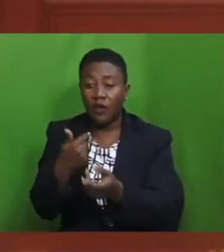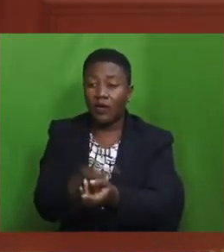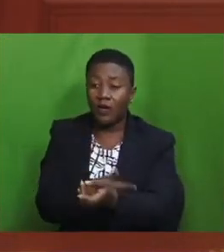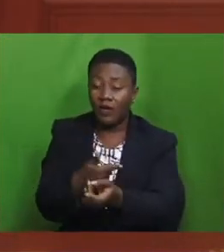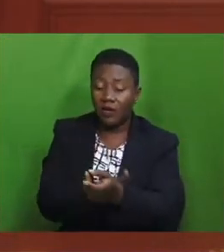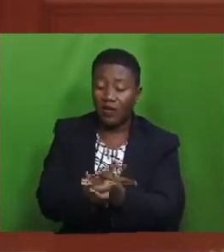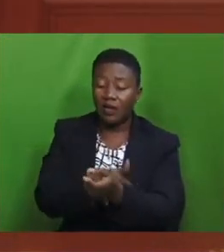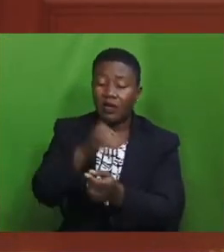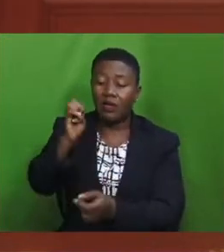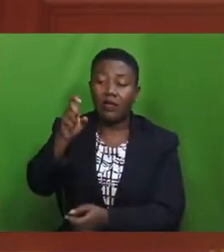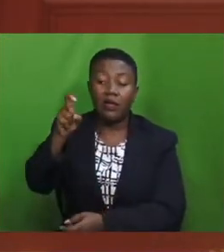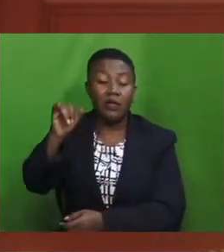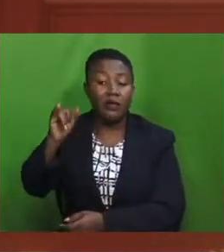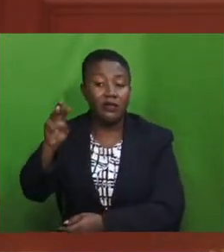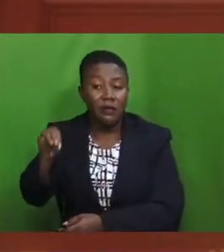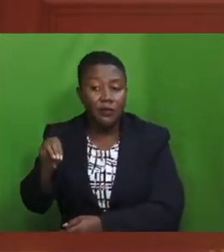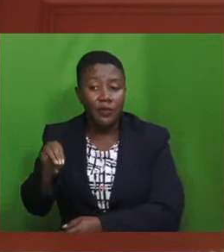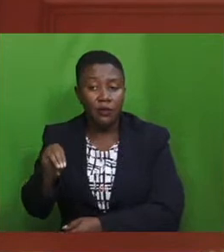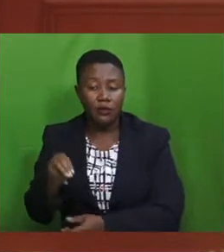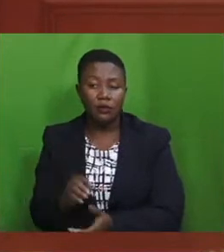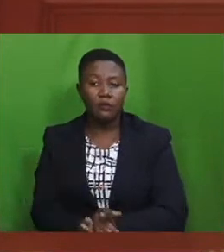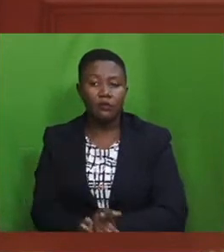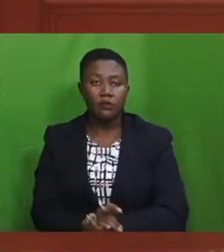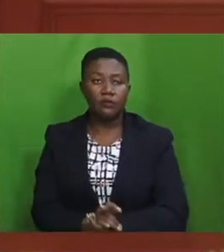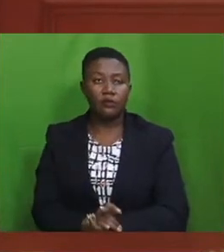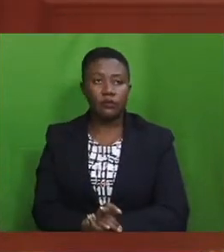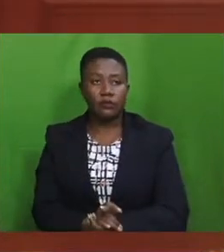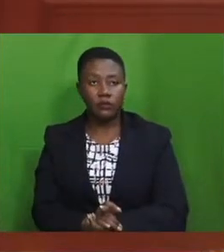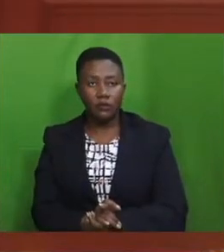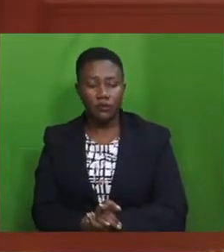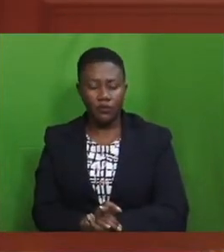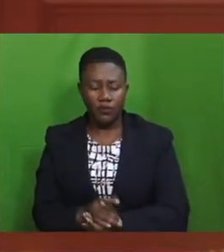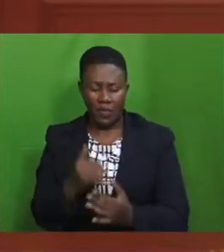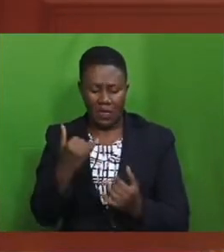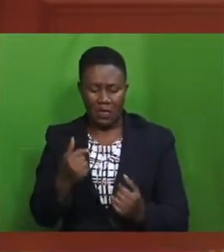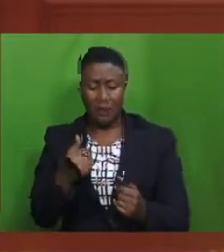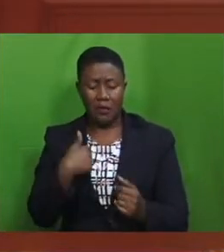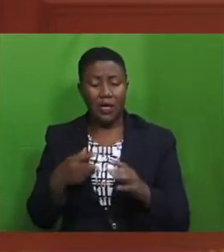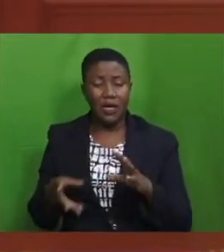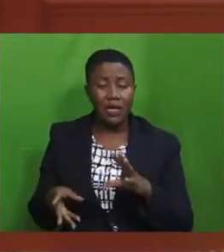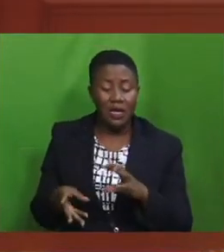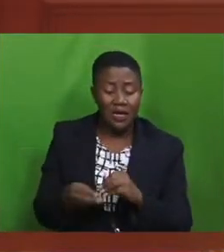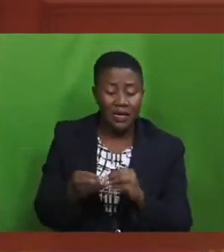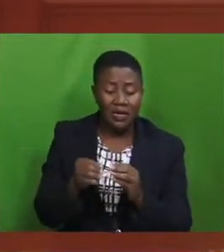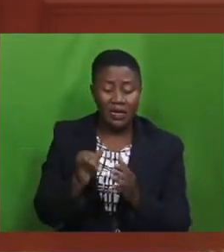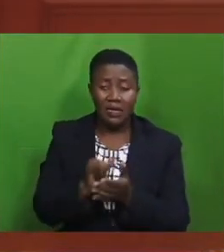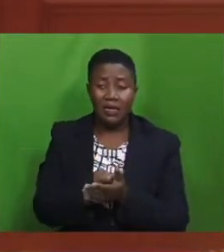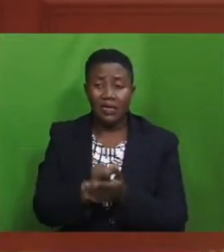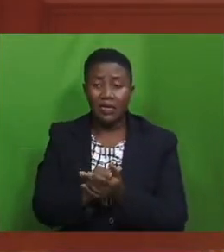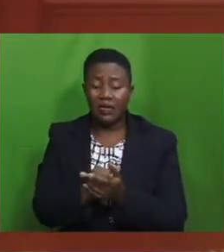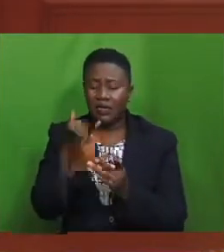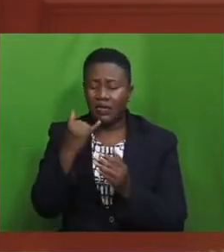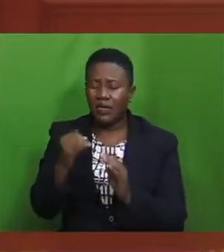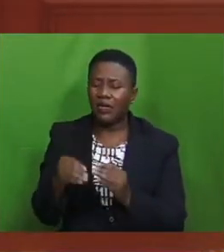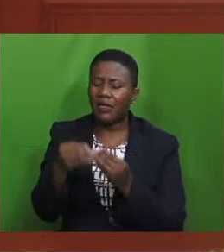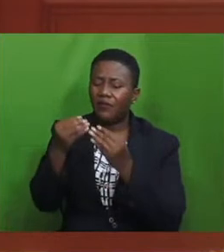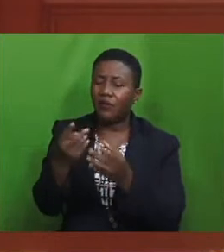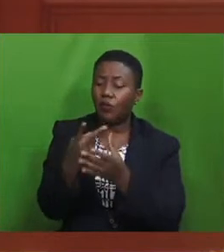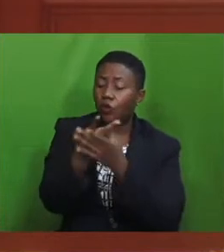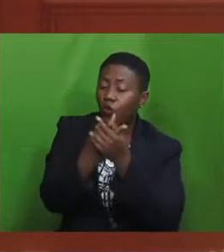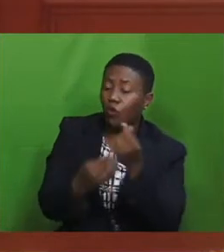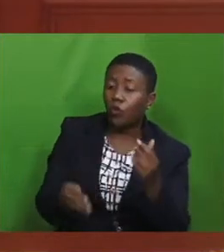And Mr. Speaker, I dare add that they are given double money to